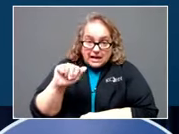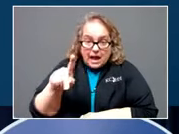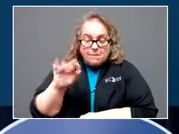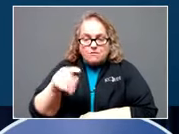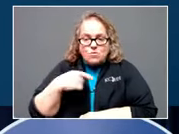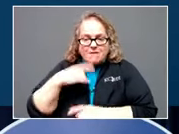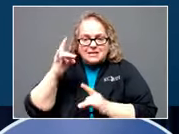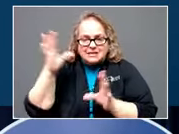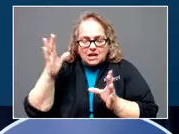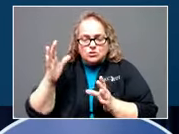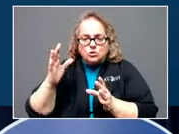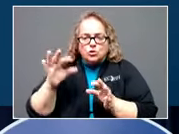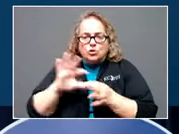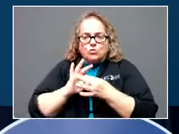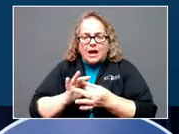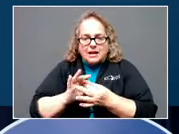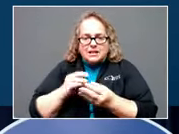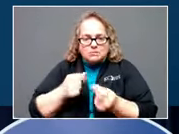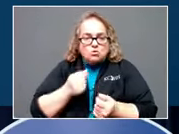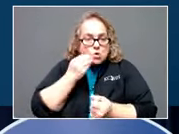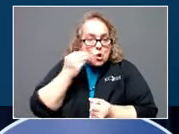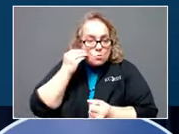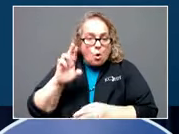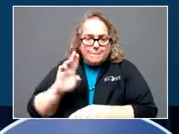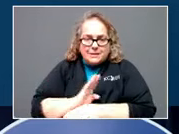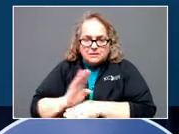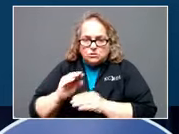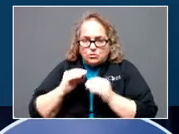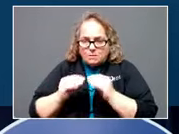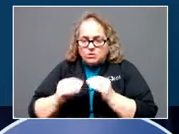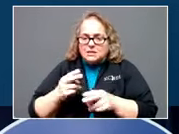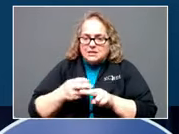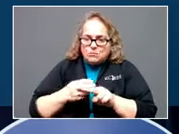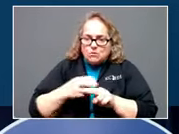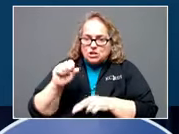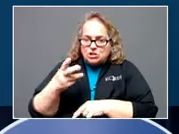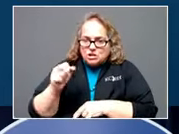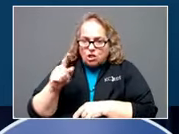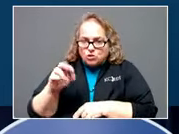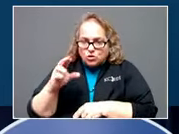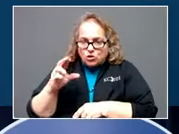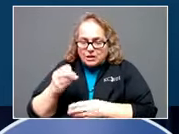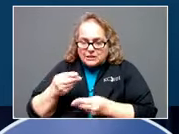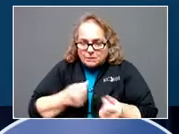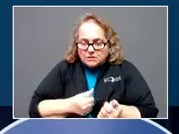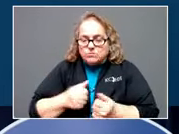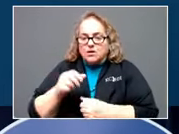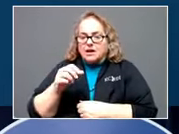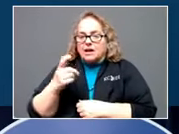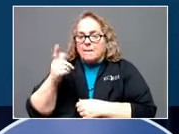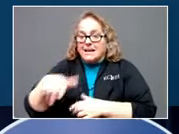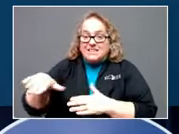expenses below: home or business repairs, temporary shelter expenses, evacuation or